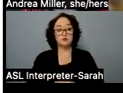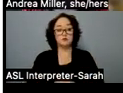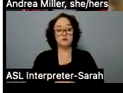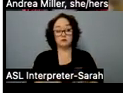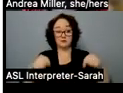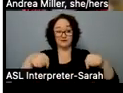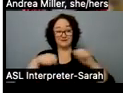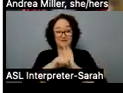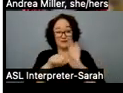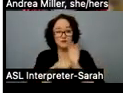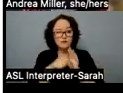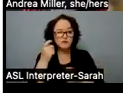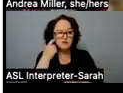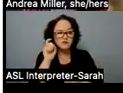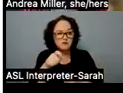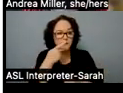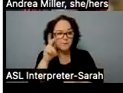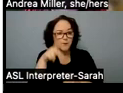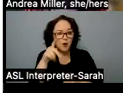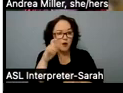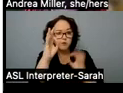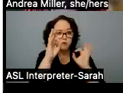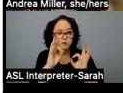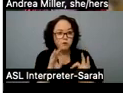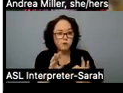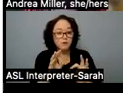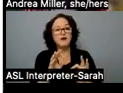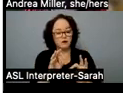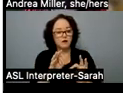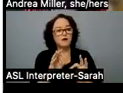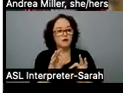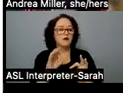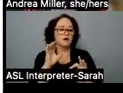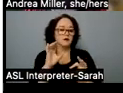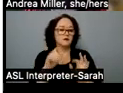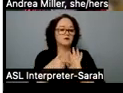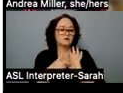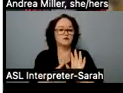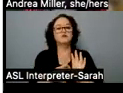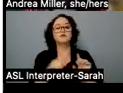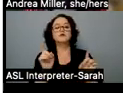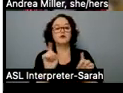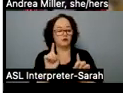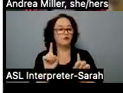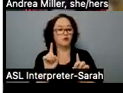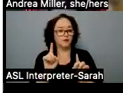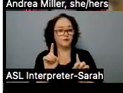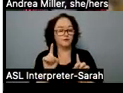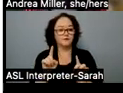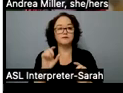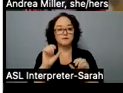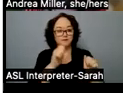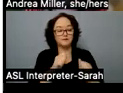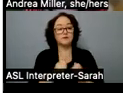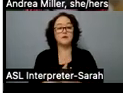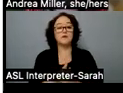purple dots are where these units are located. They are in the area development districts. Kentucky has 15 of